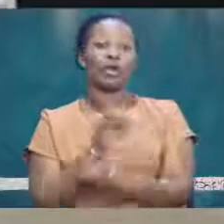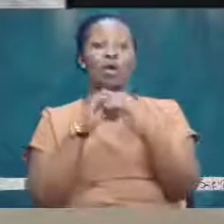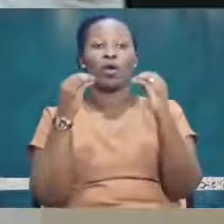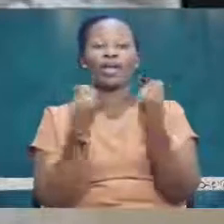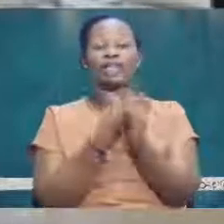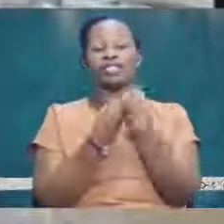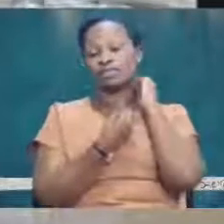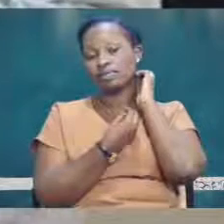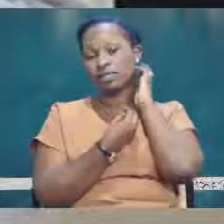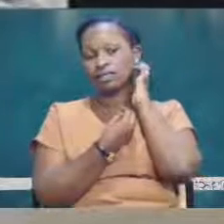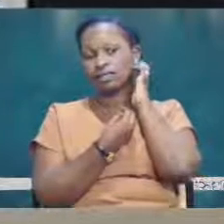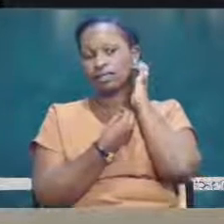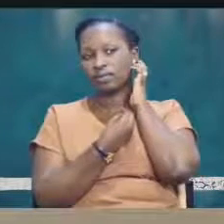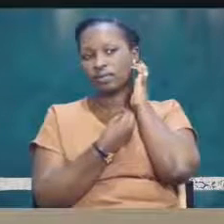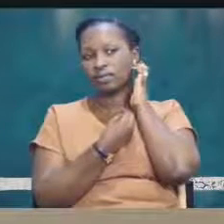organisms